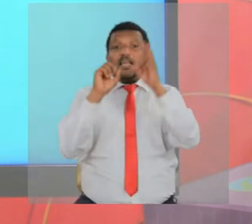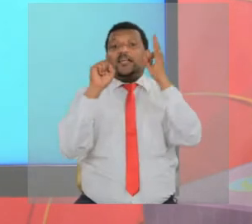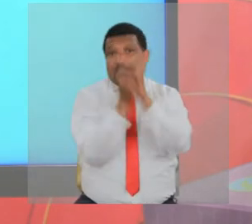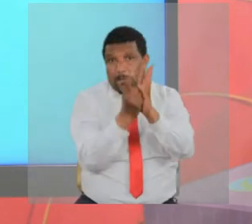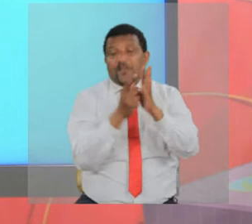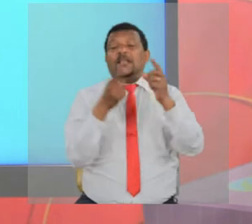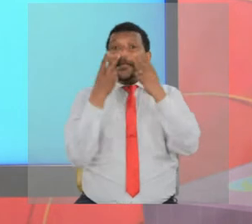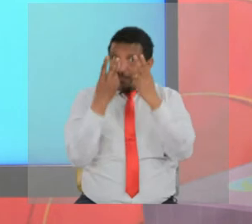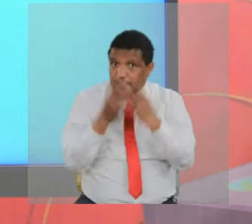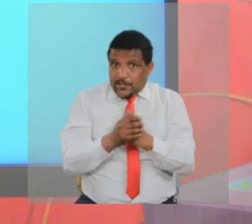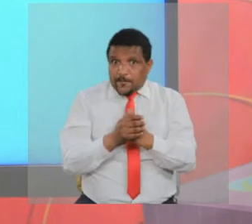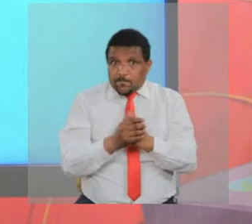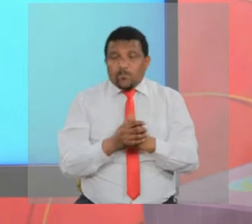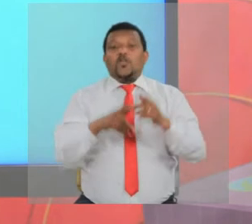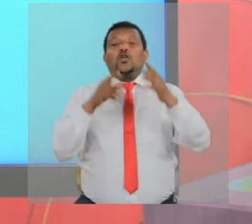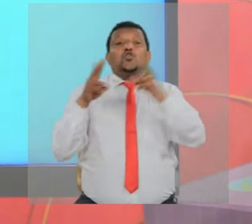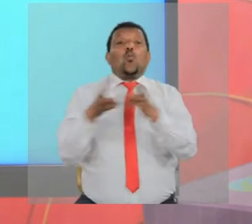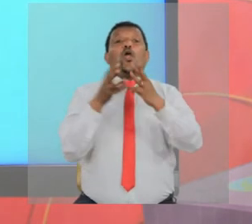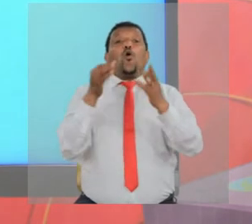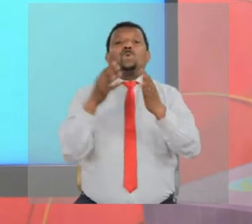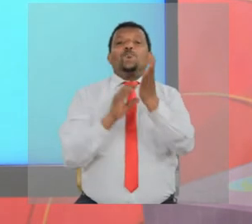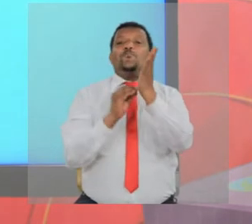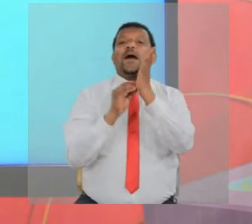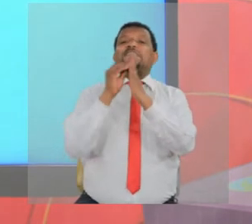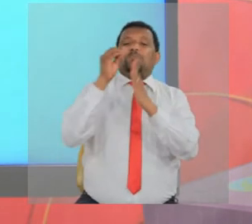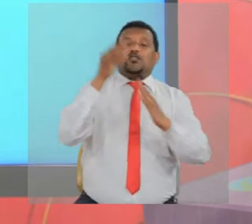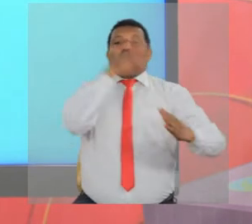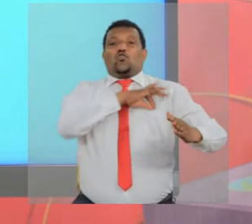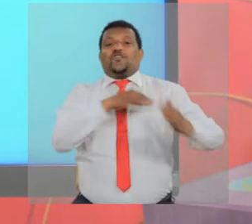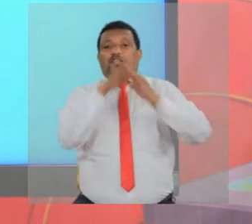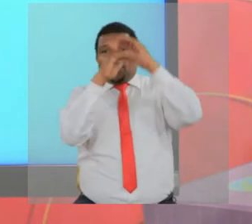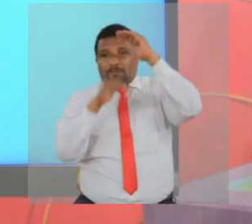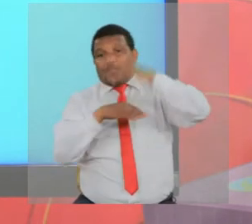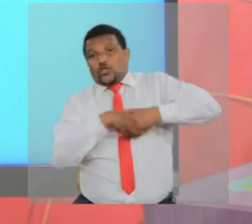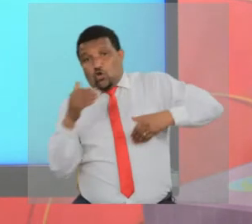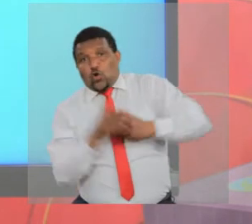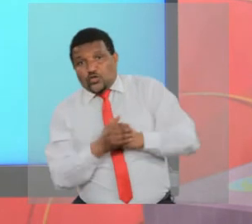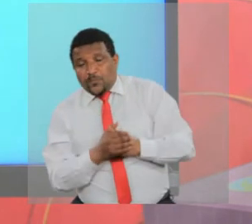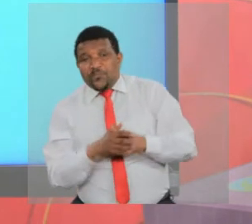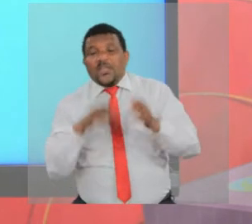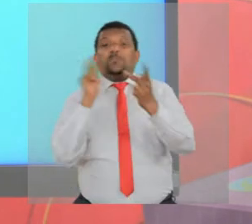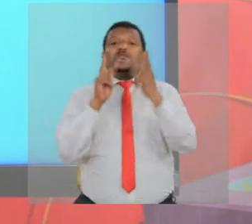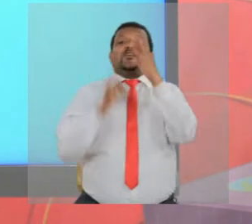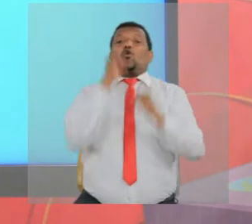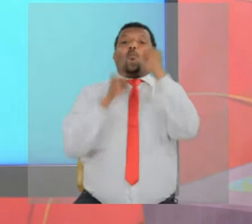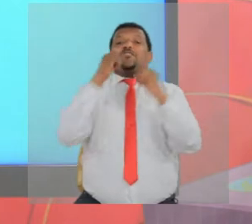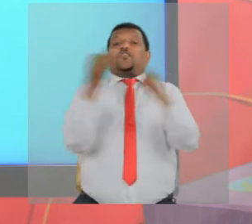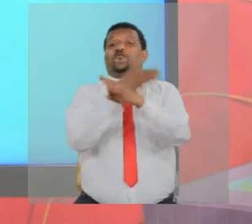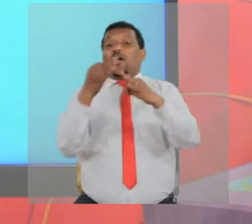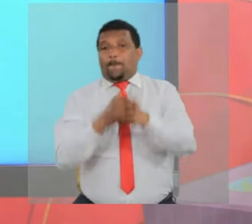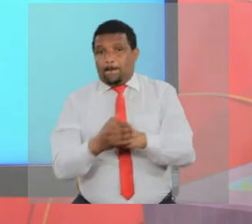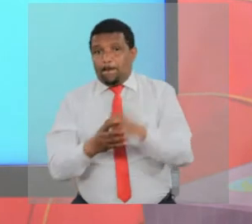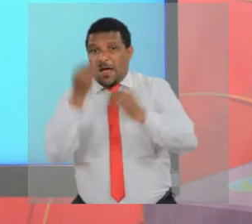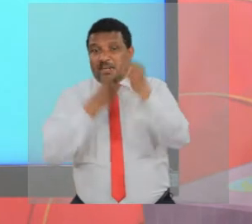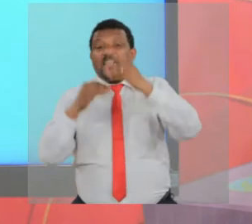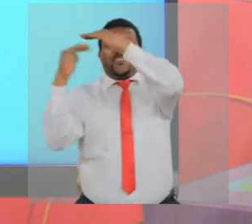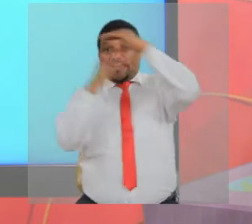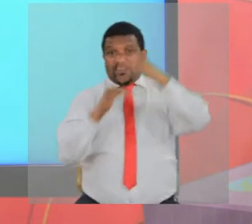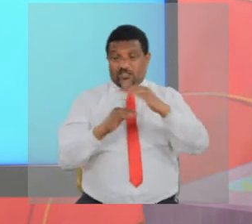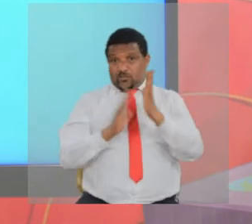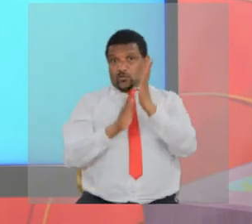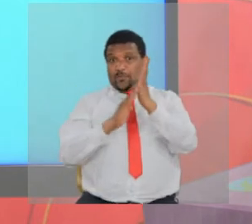example, let's see the way of maximizing profit or minimizing loss in a perfectly competitive market